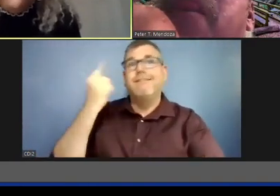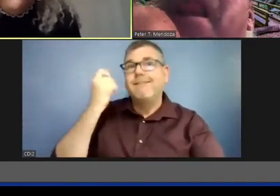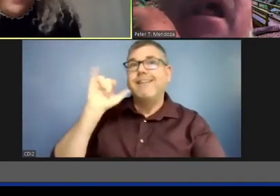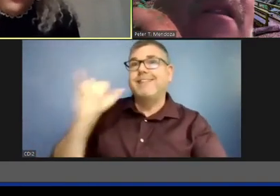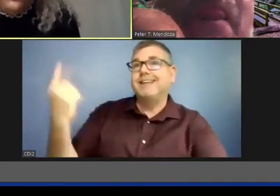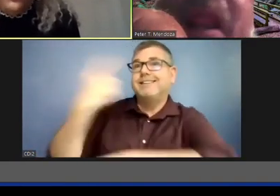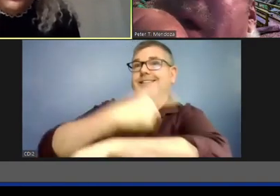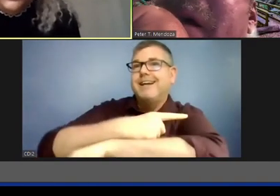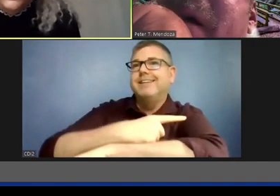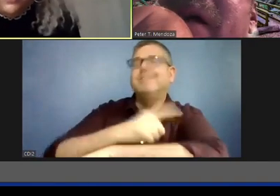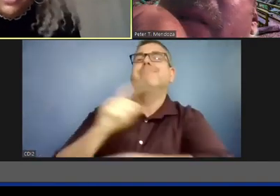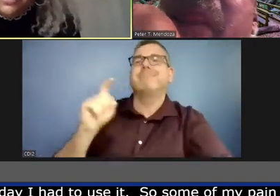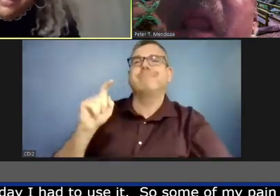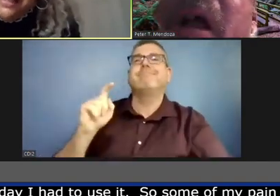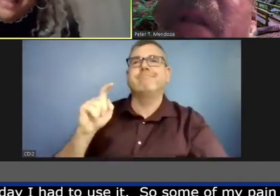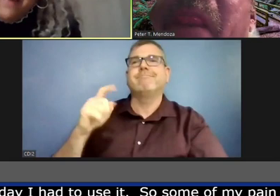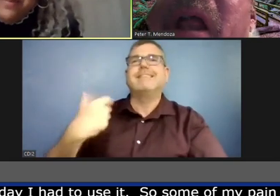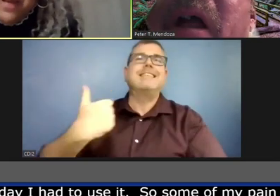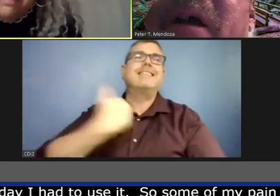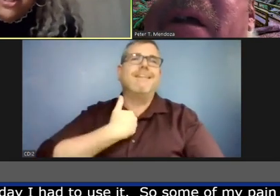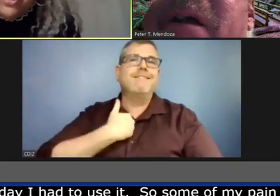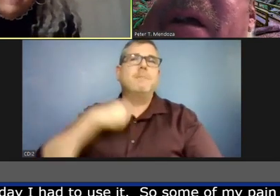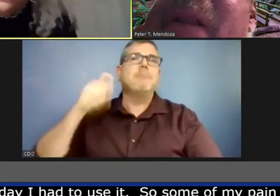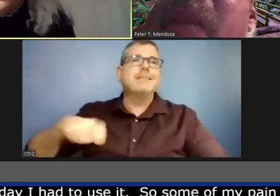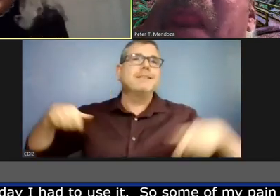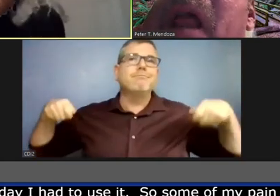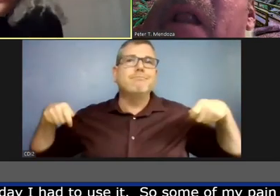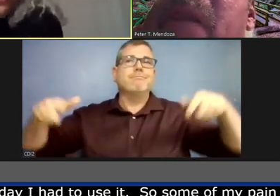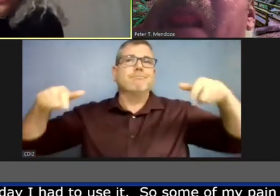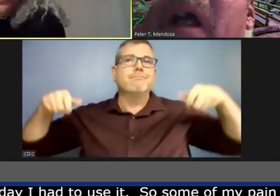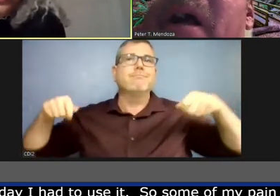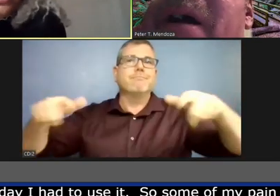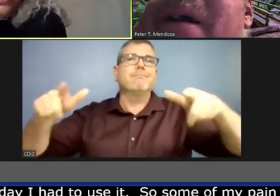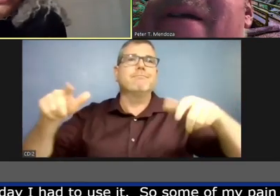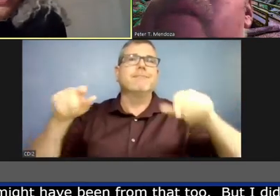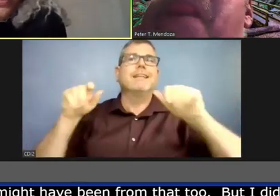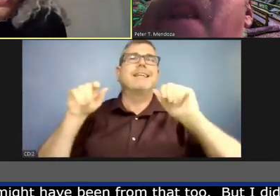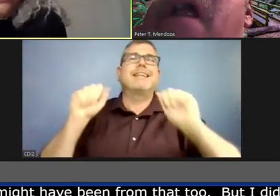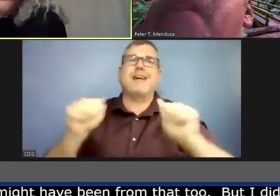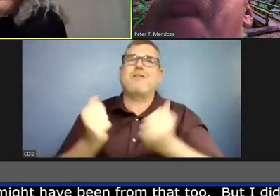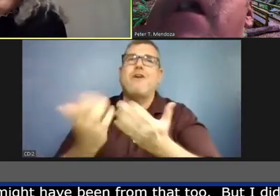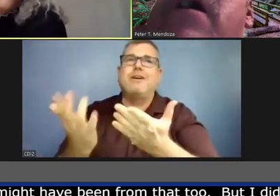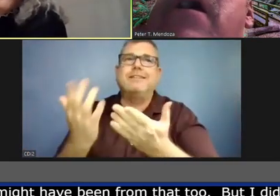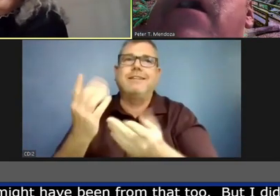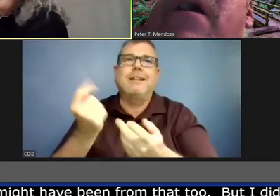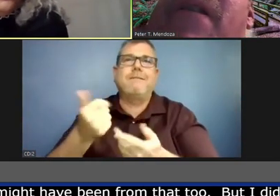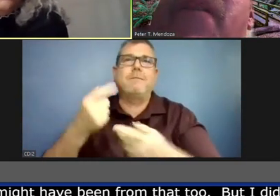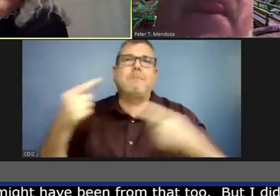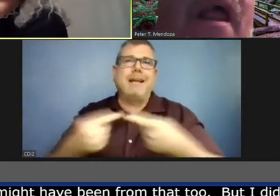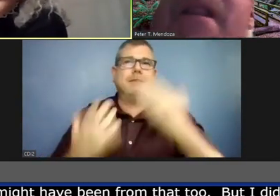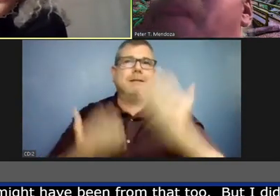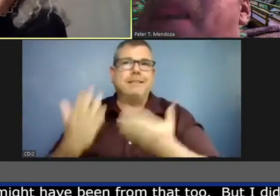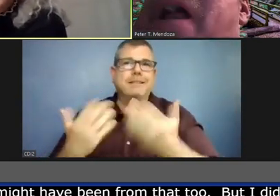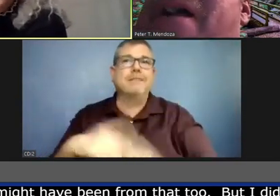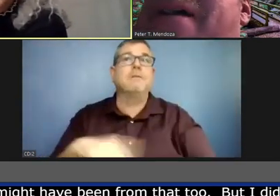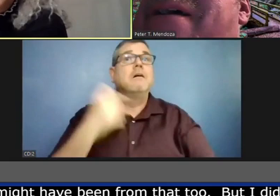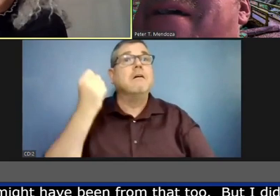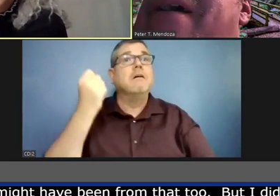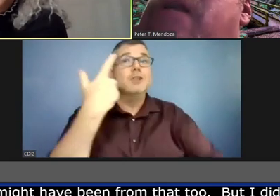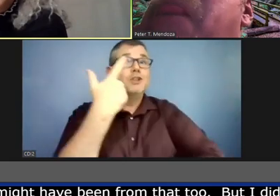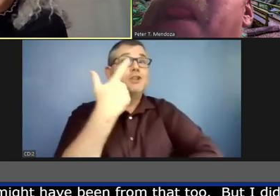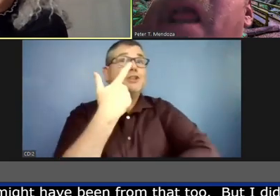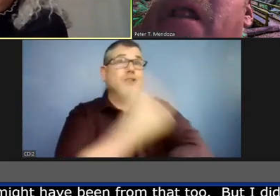might have been from that too, but I did have some pain in my muscle, and it came on